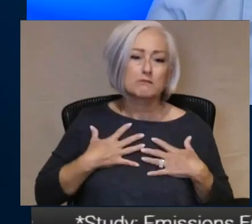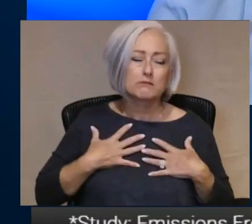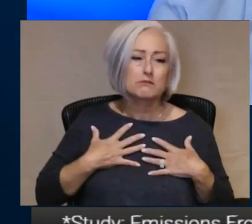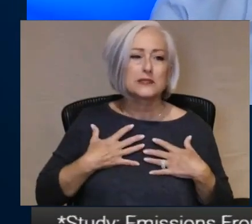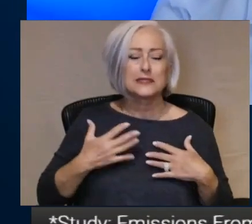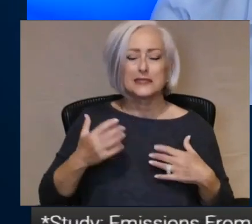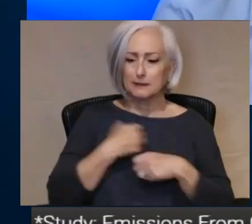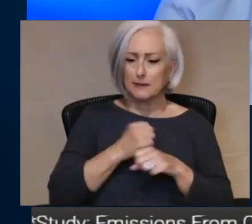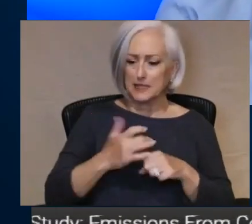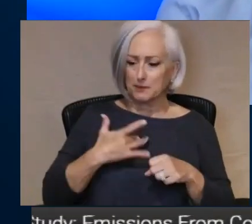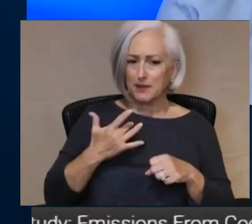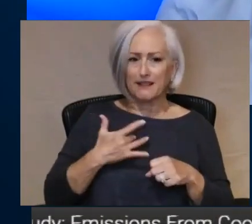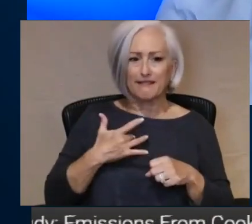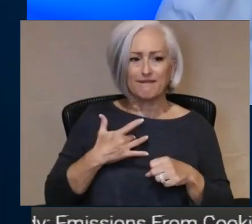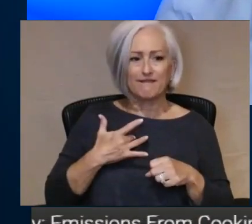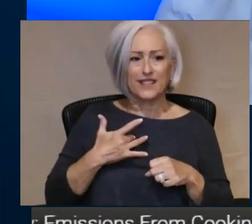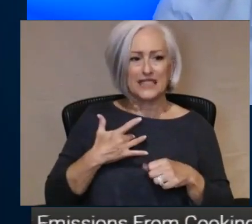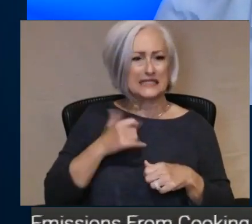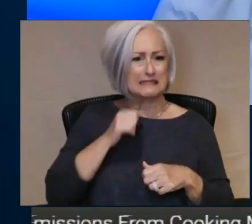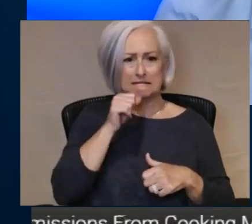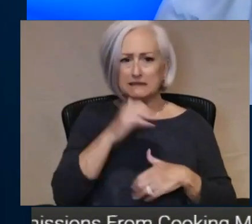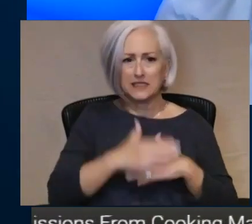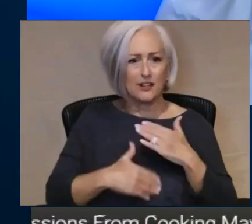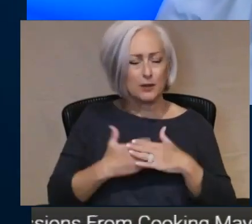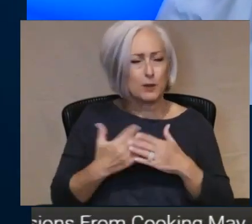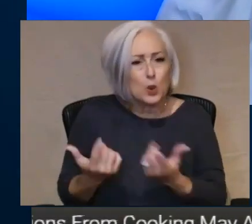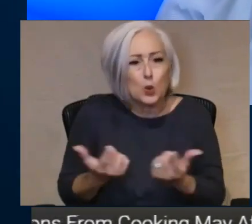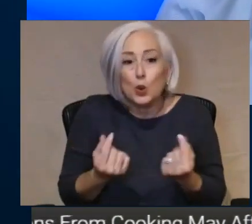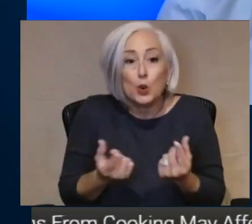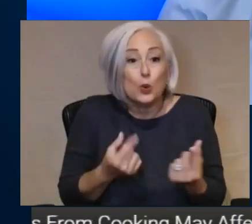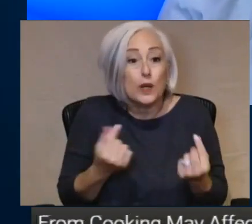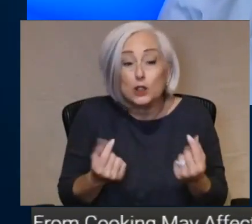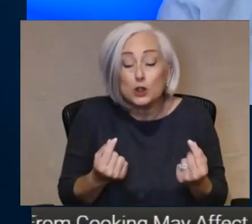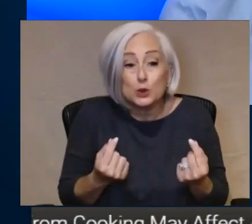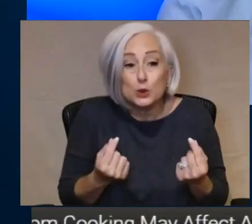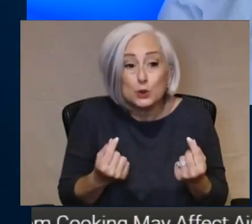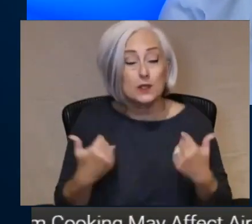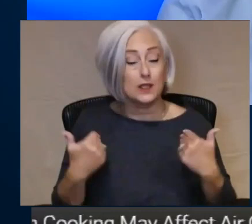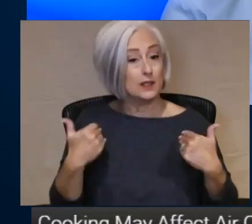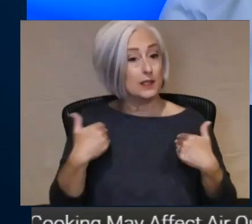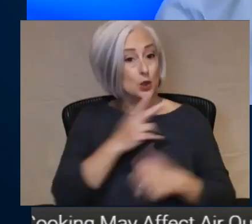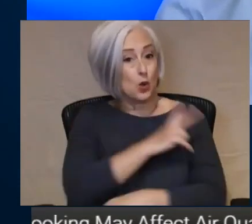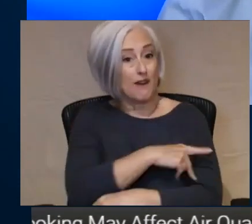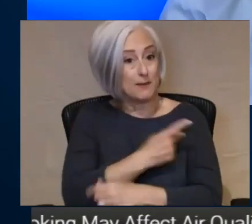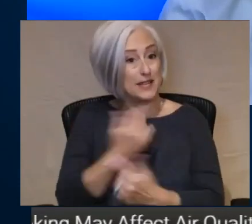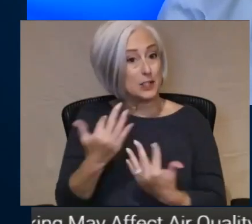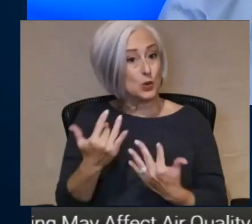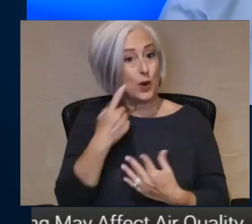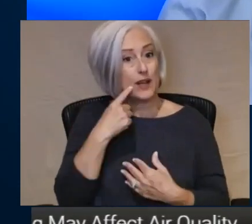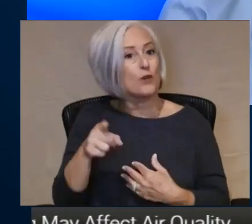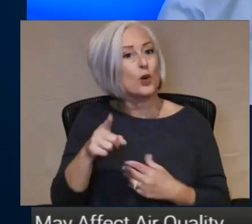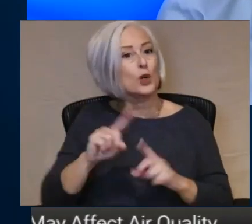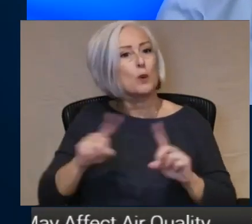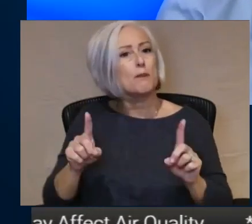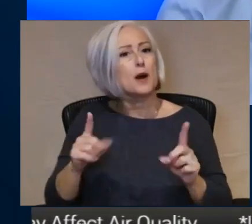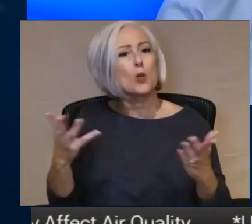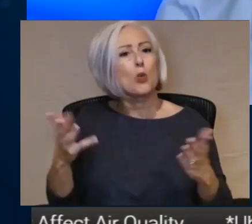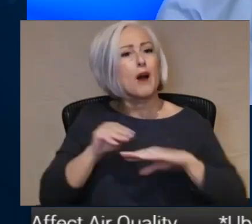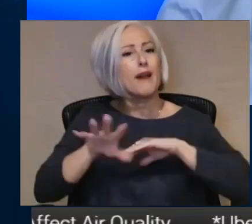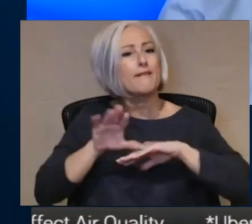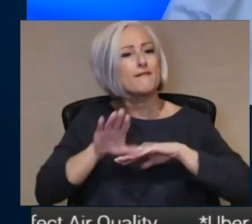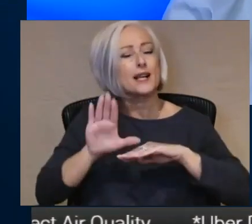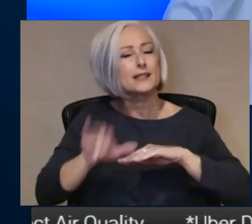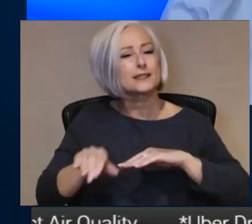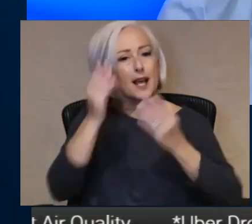do ultimately? I know you got a patient that's waiting for you, but what is a piece of advice that you can give us to